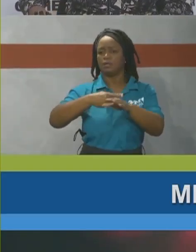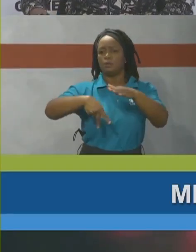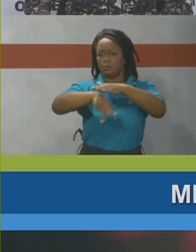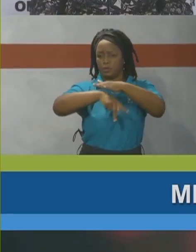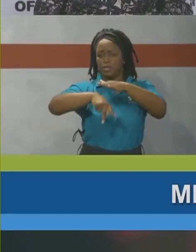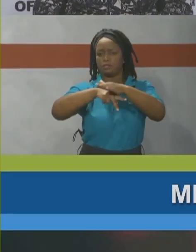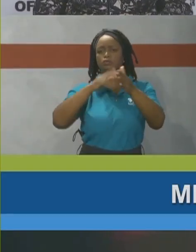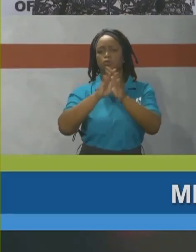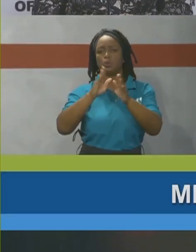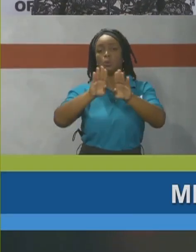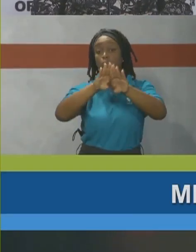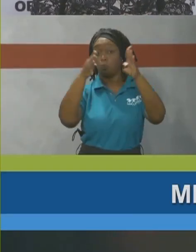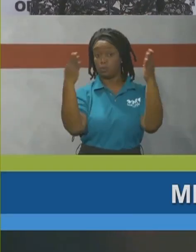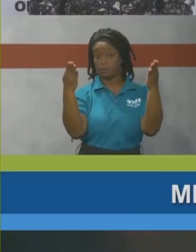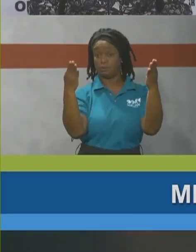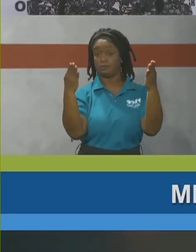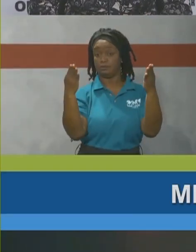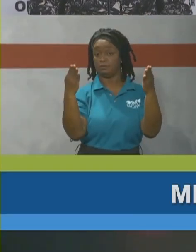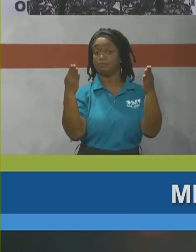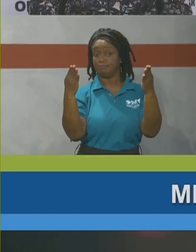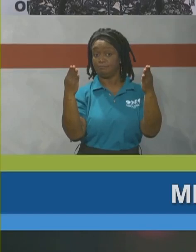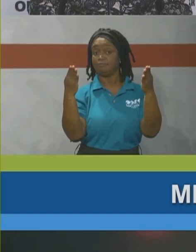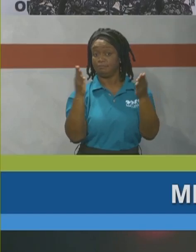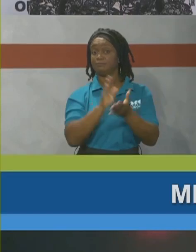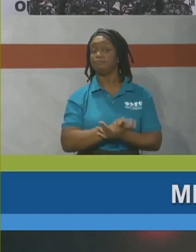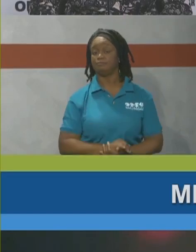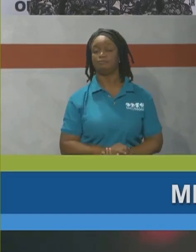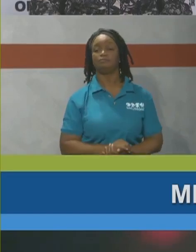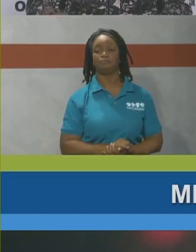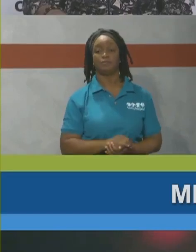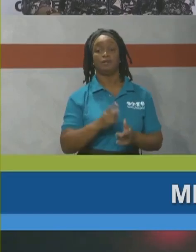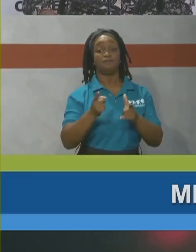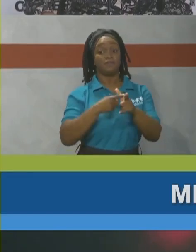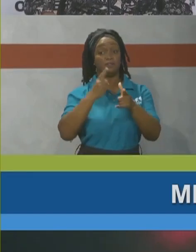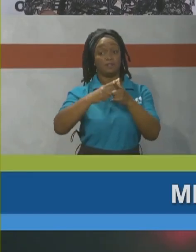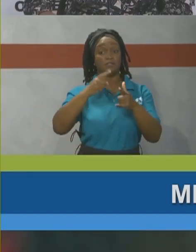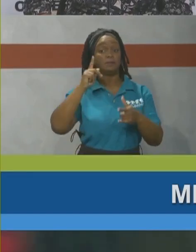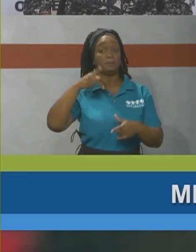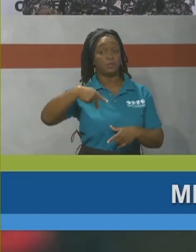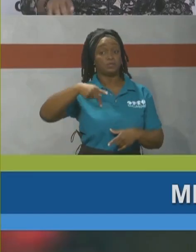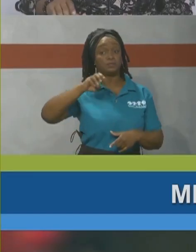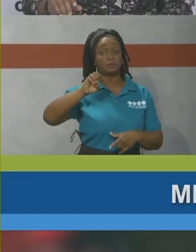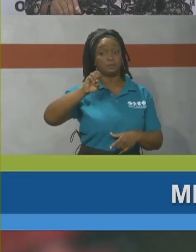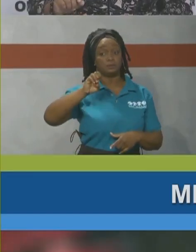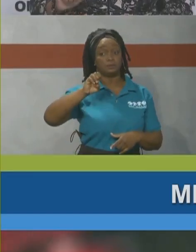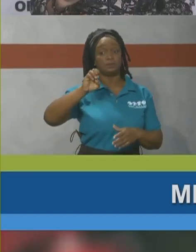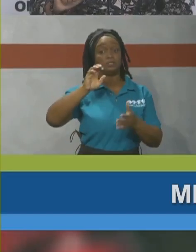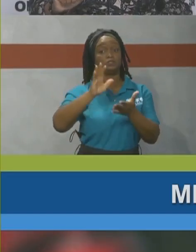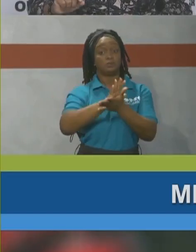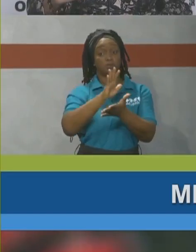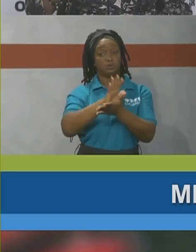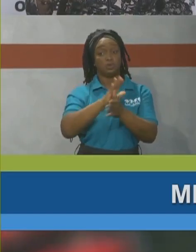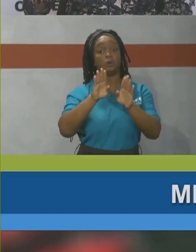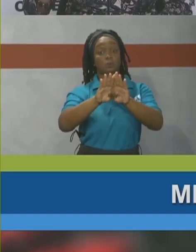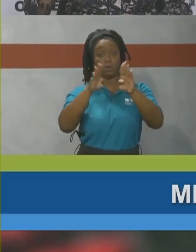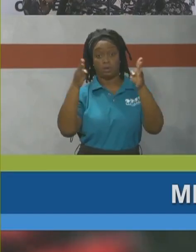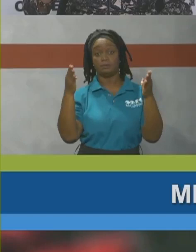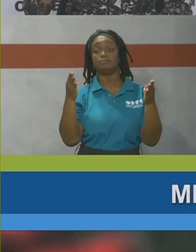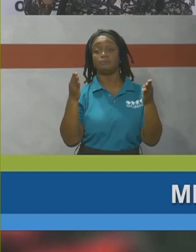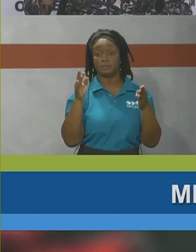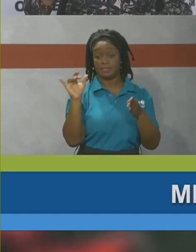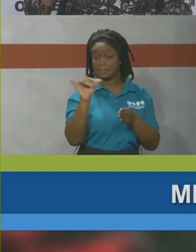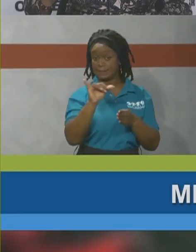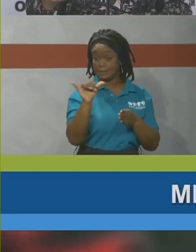some point in time we'll have preschool started. As we're preparing for schools, the same way how when you're preparing you have a tick